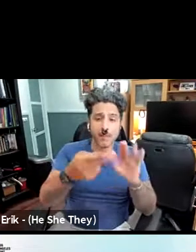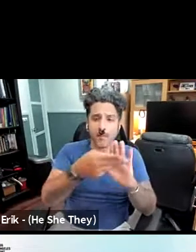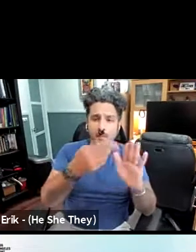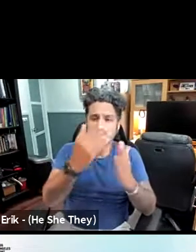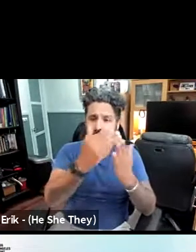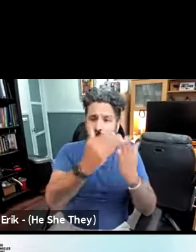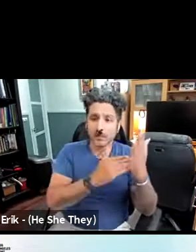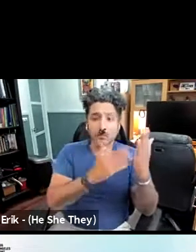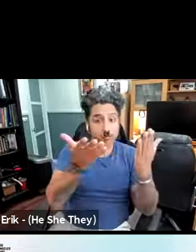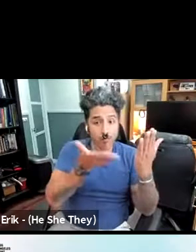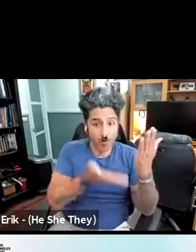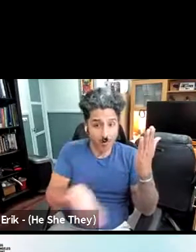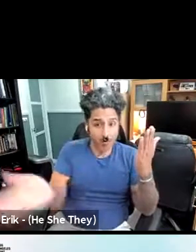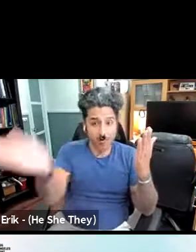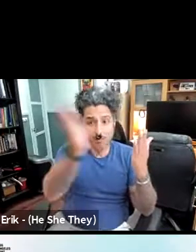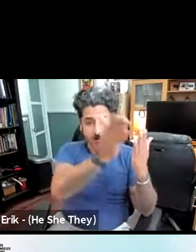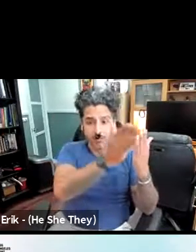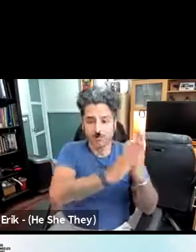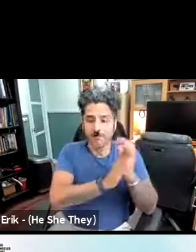here,